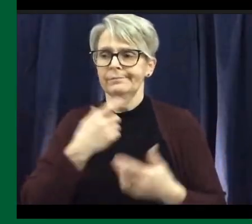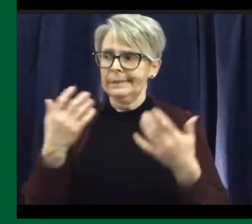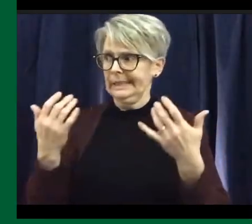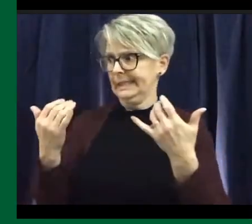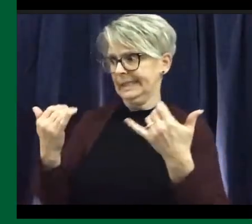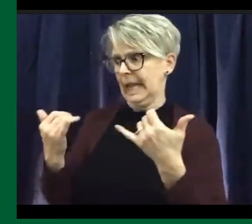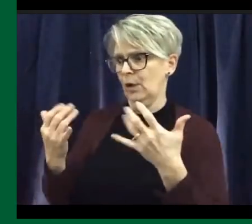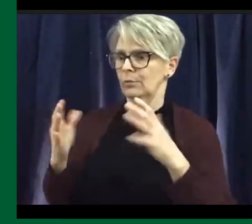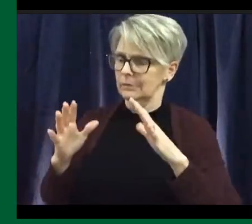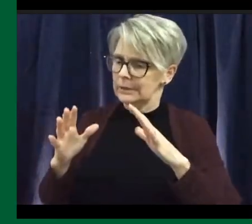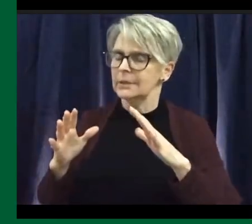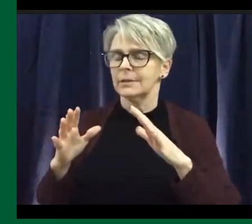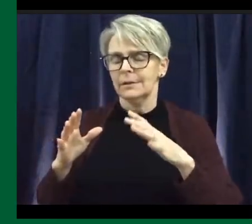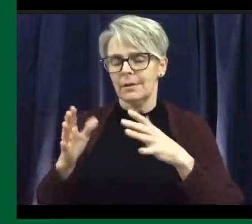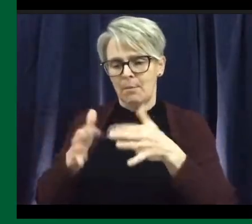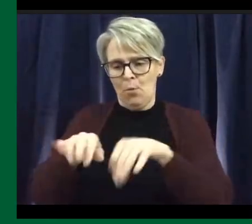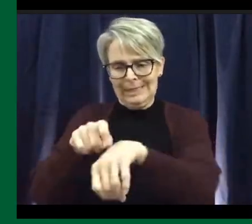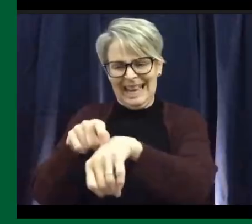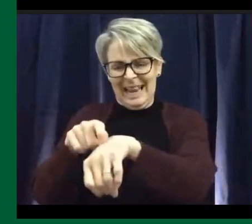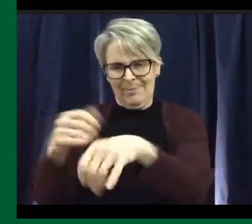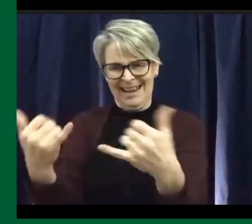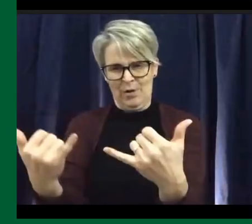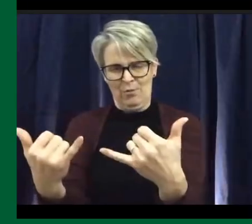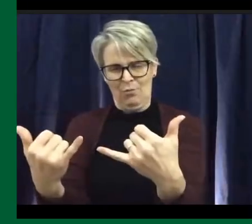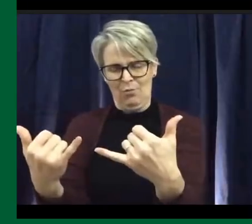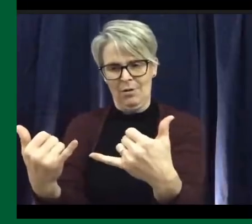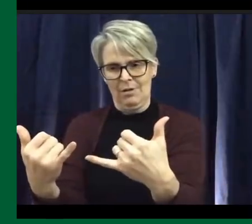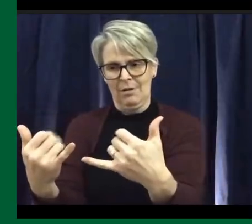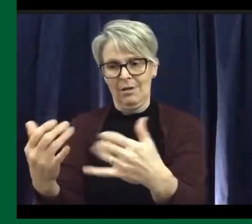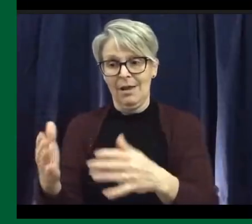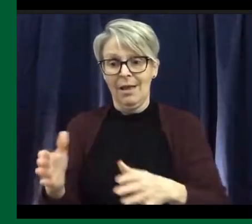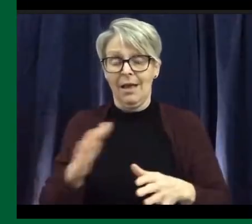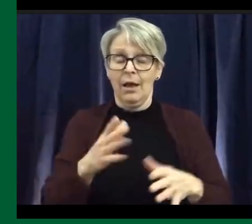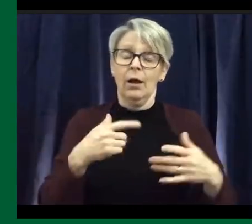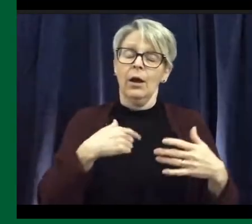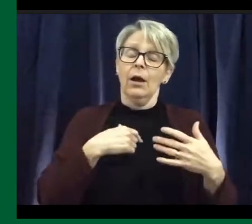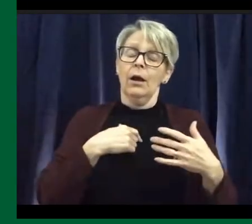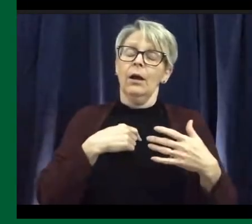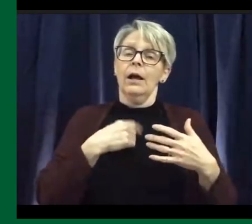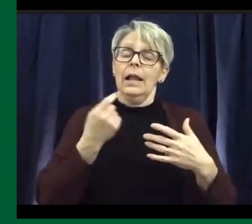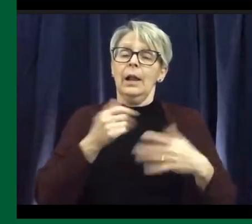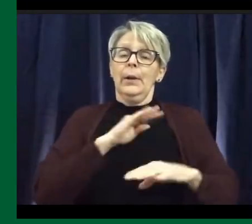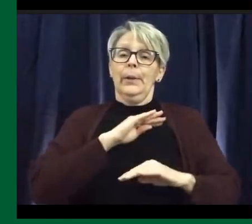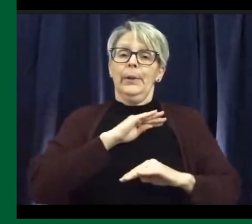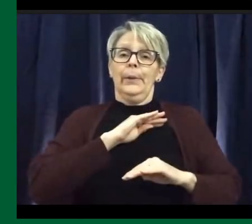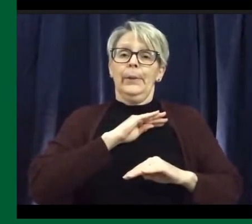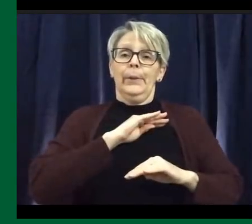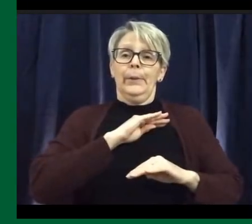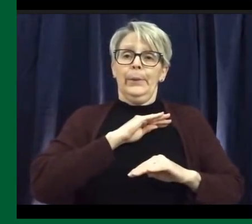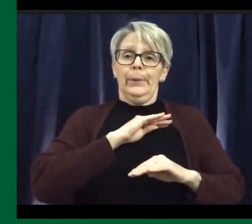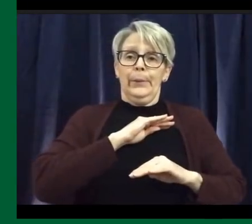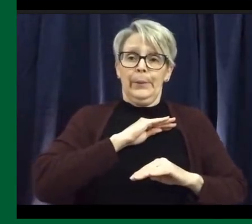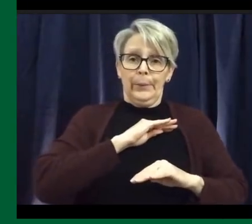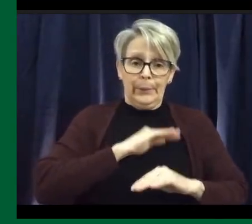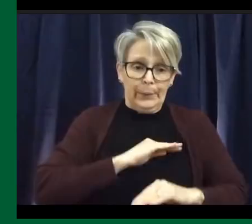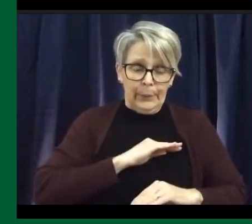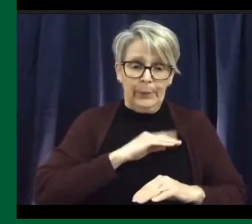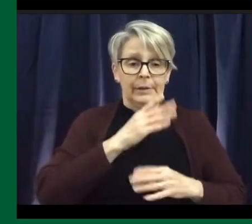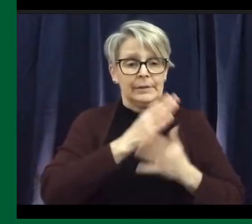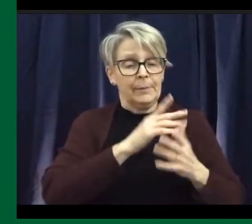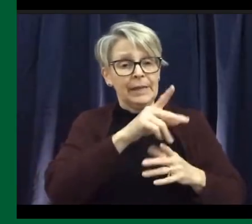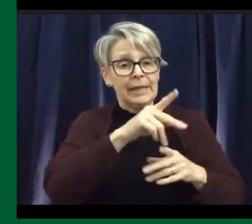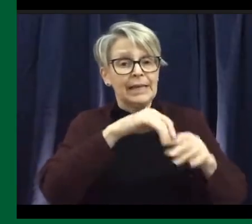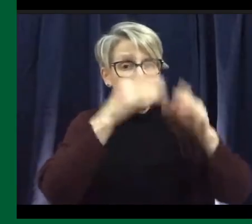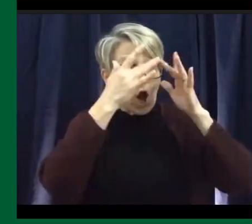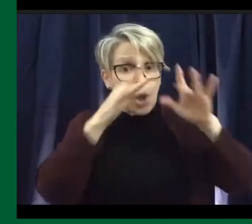of transition. On the one hand, thankfully, and I think there must be relief to colleagues in hospitals, our cases